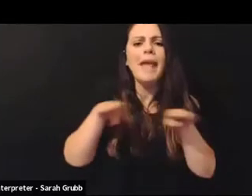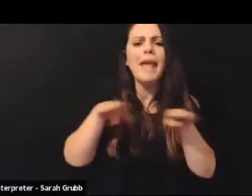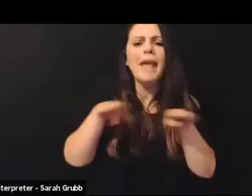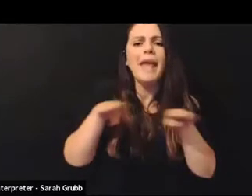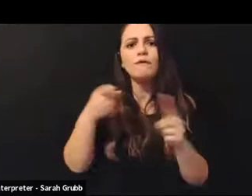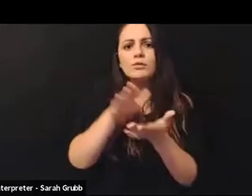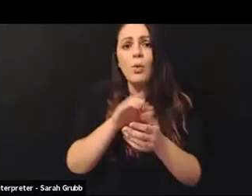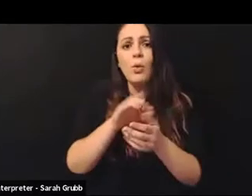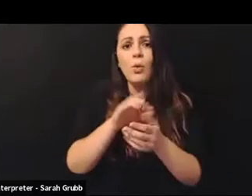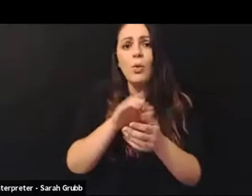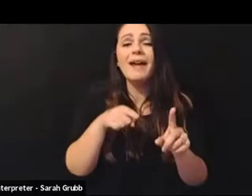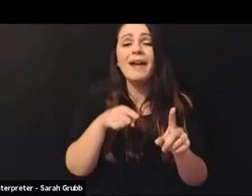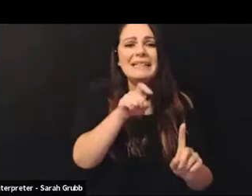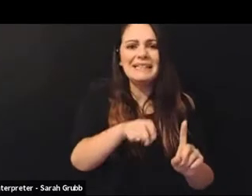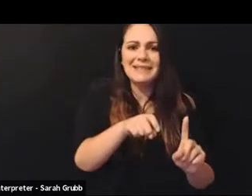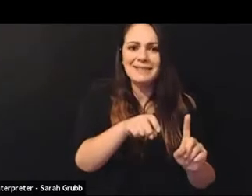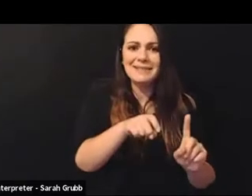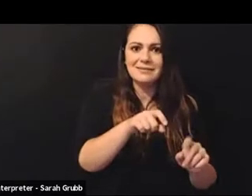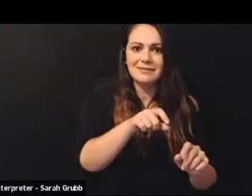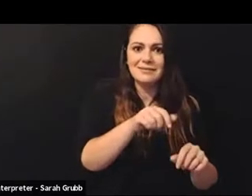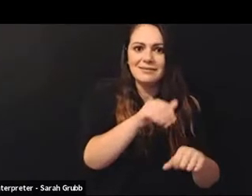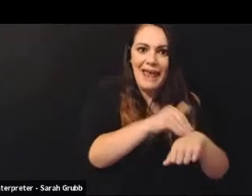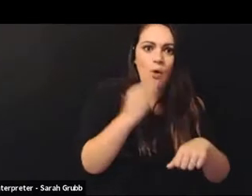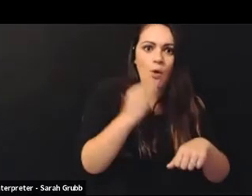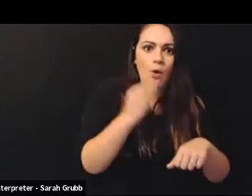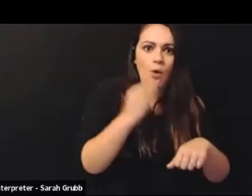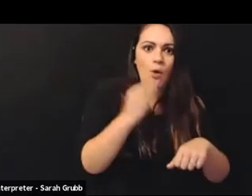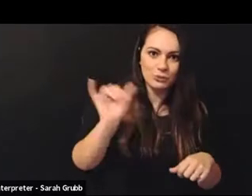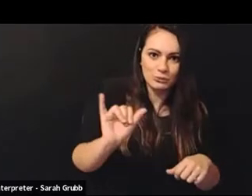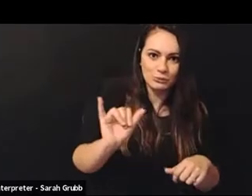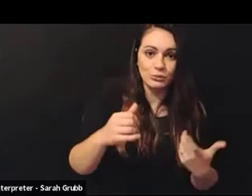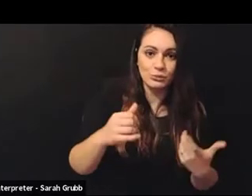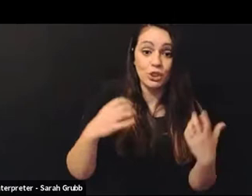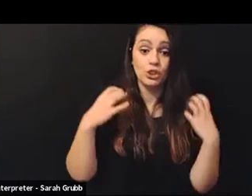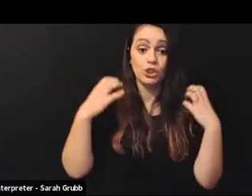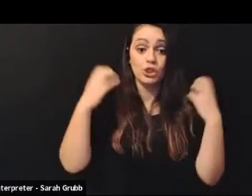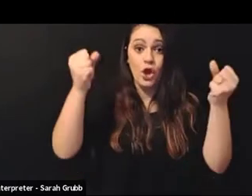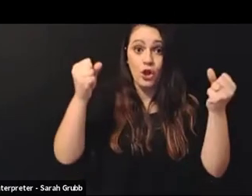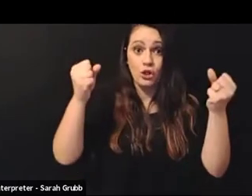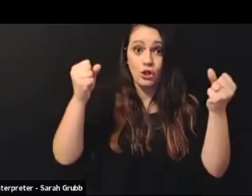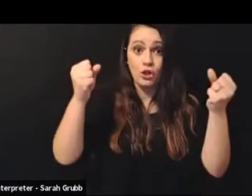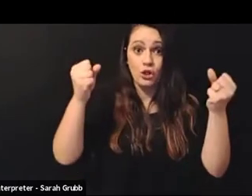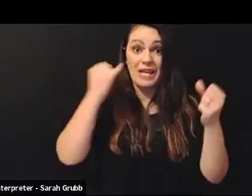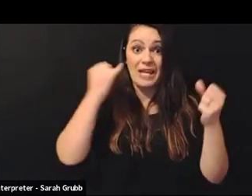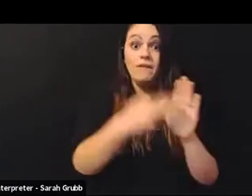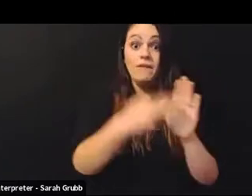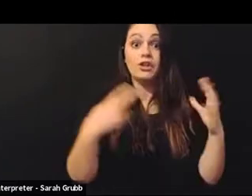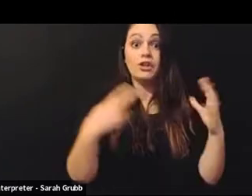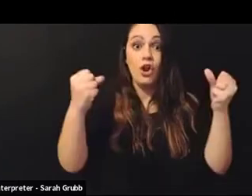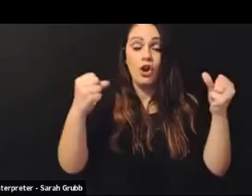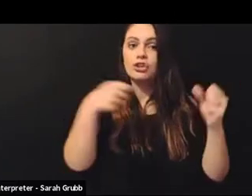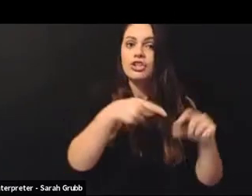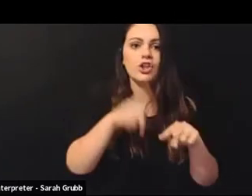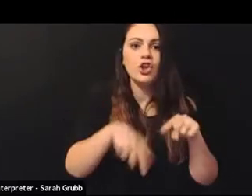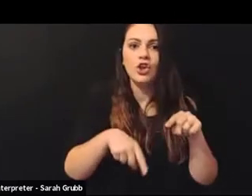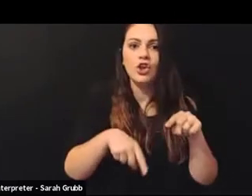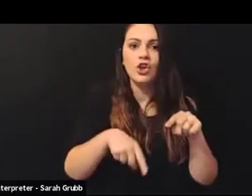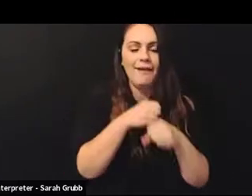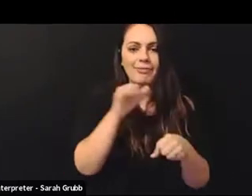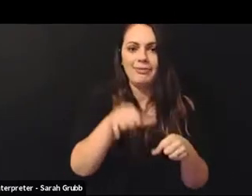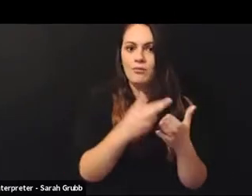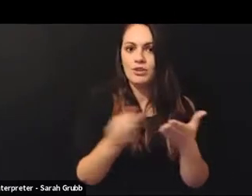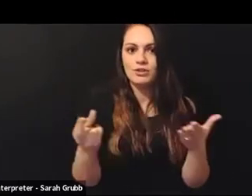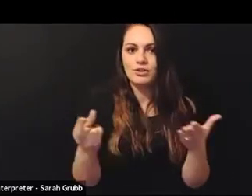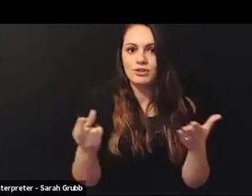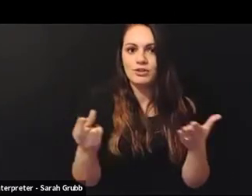he needed them there. Now, charge syndrome couldn't get him that resource. Autism could, through the